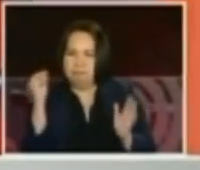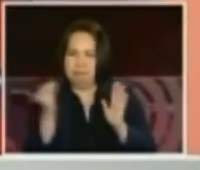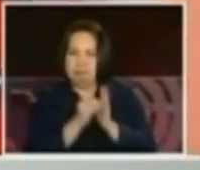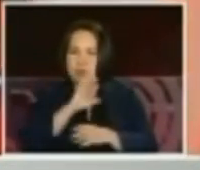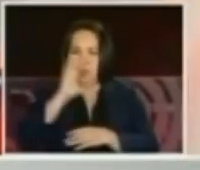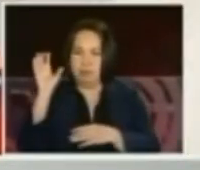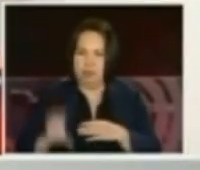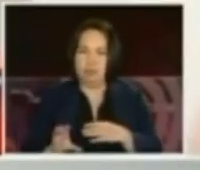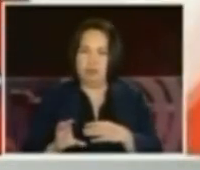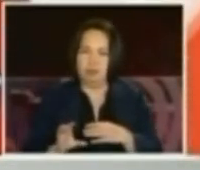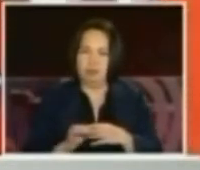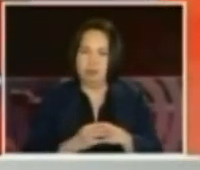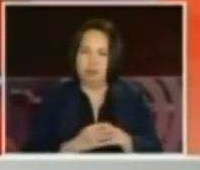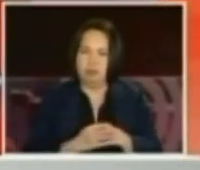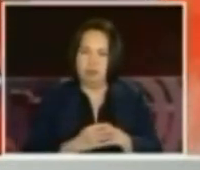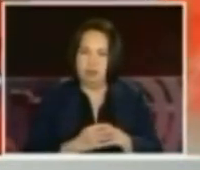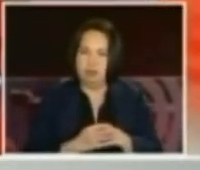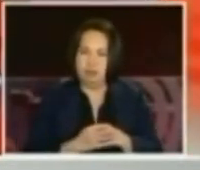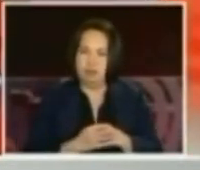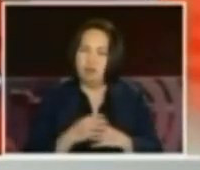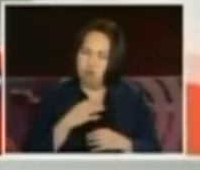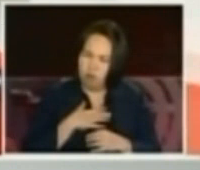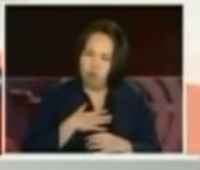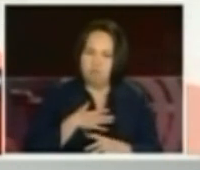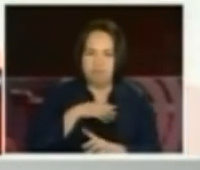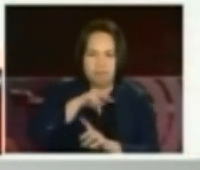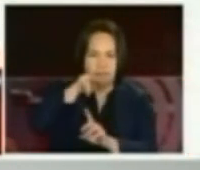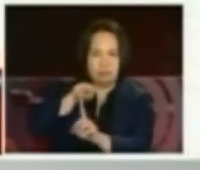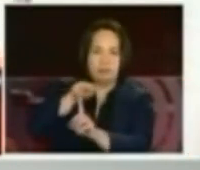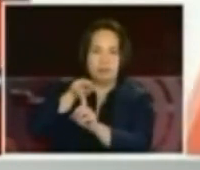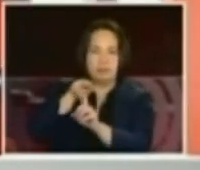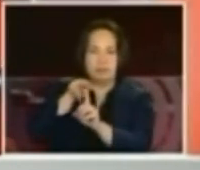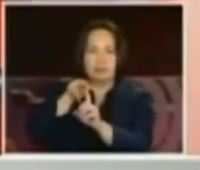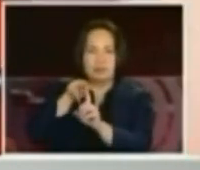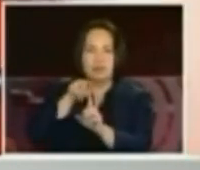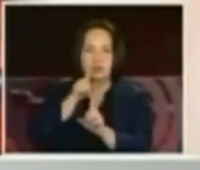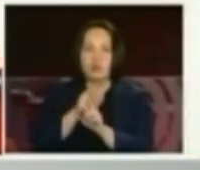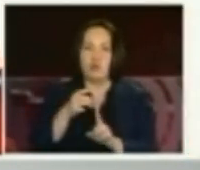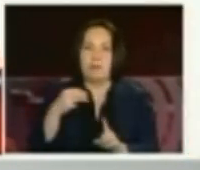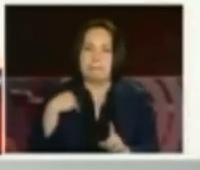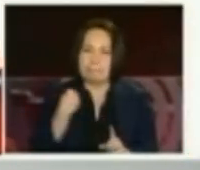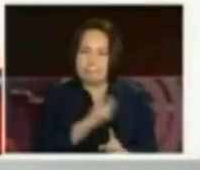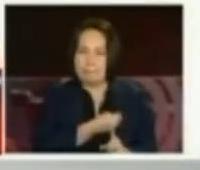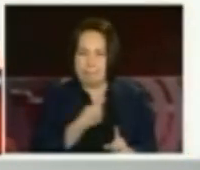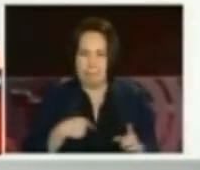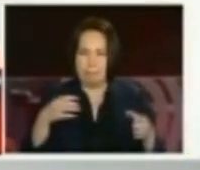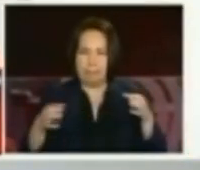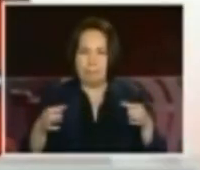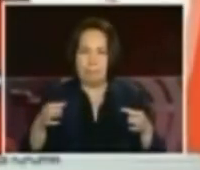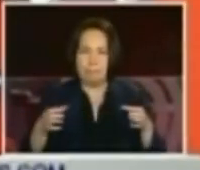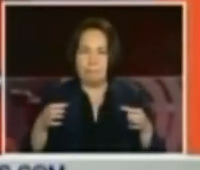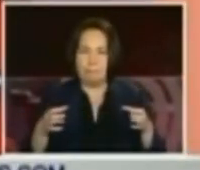constitutes, in my humble view, as a member of this court,